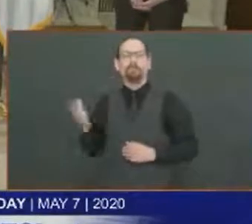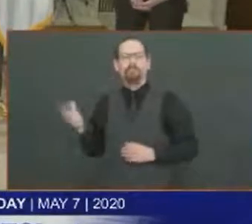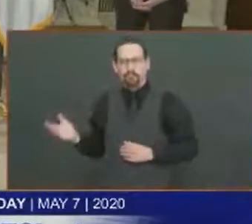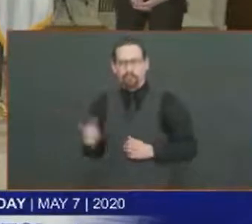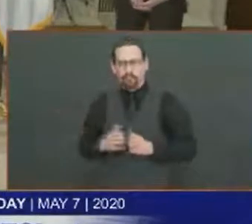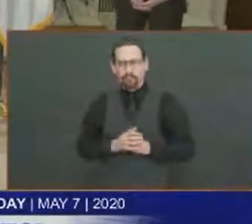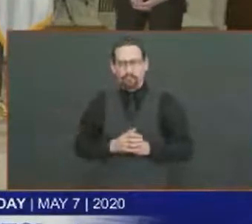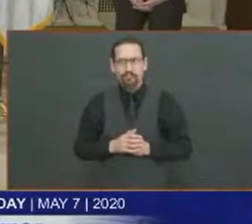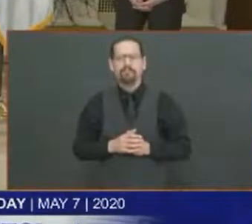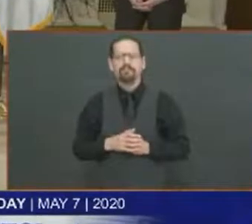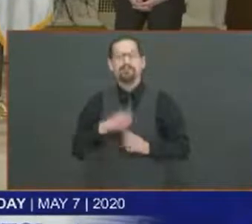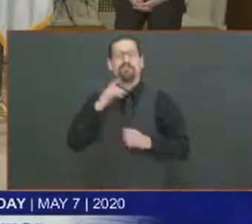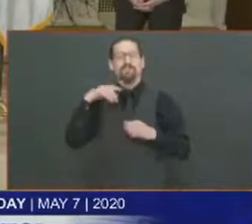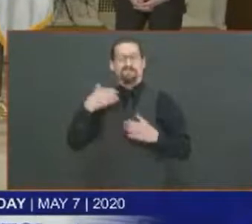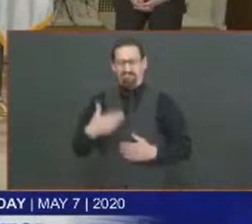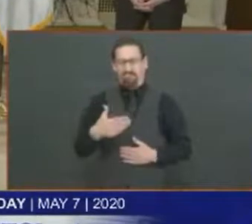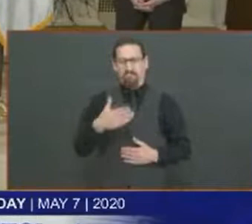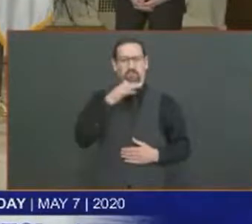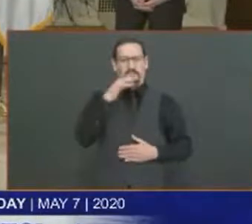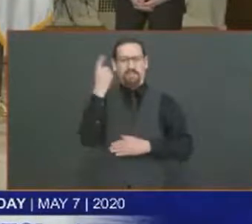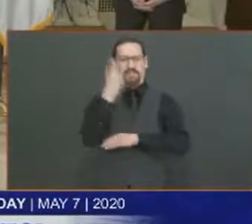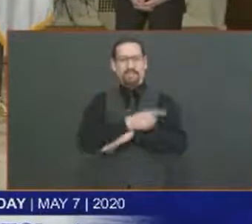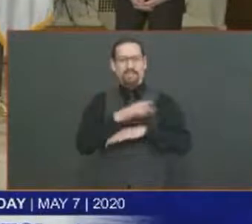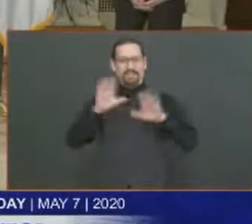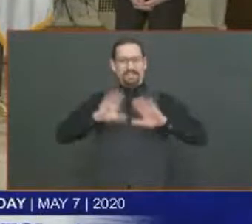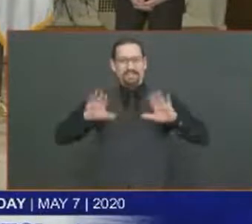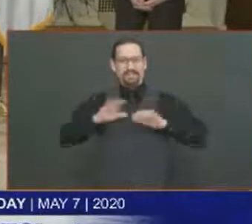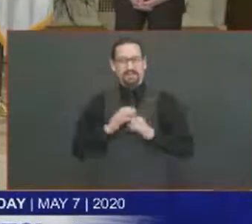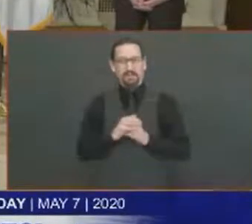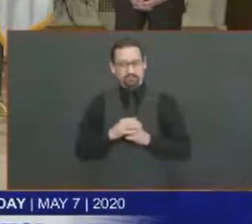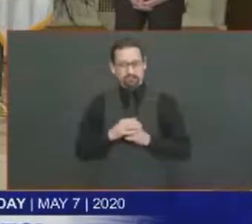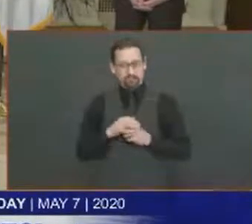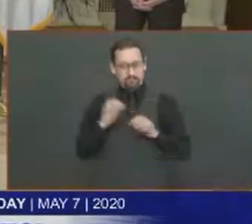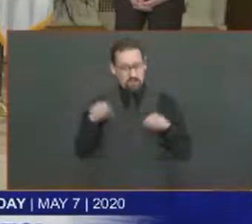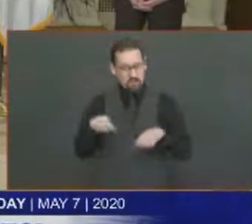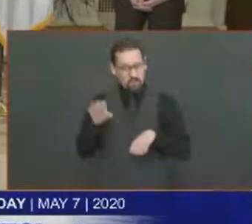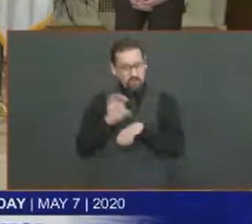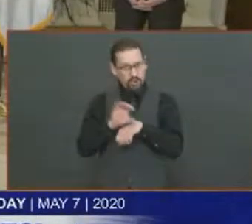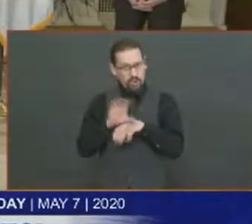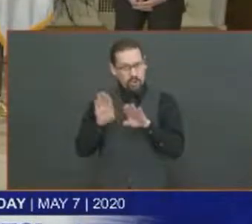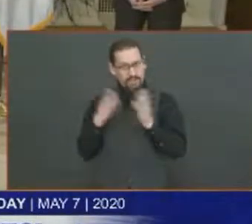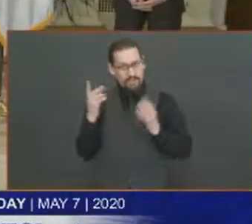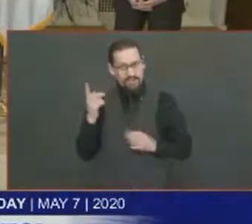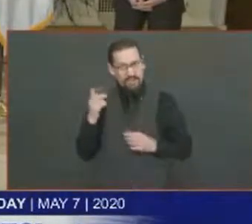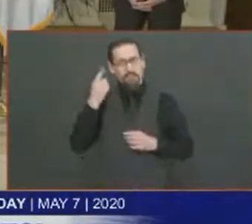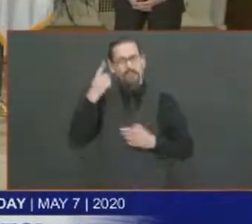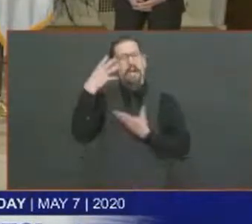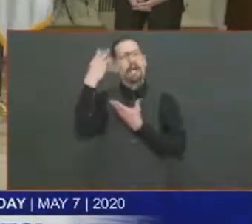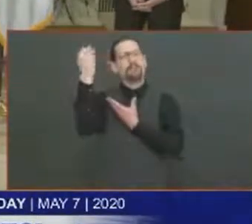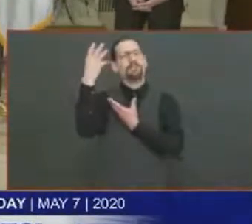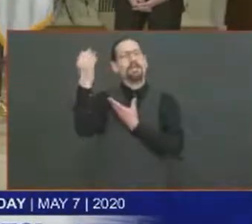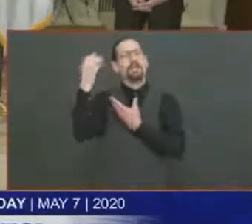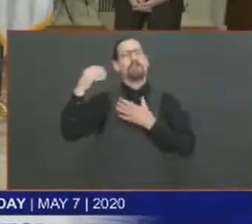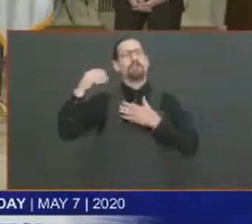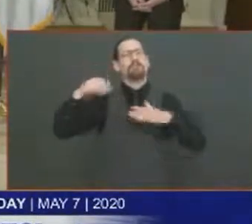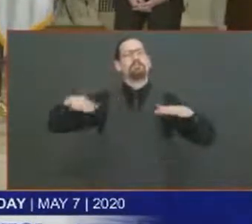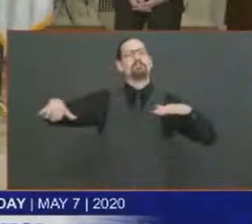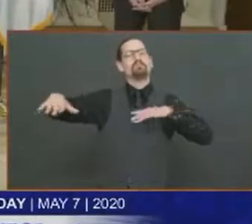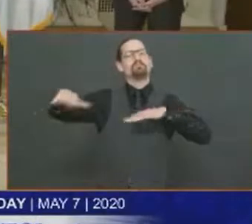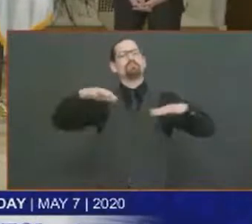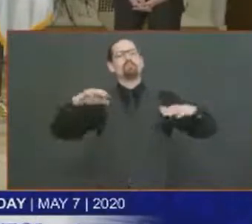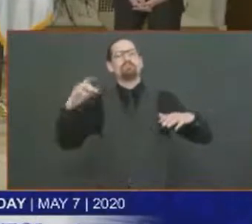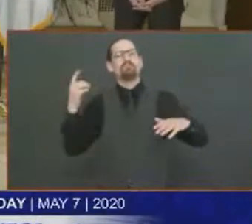Day? Why not let churches conduct Mass outside or by using spacing in the pews? Why don't you consider church an